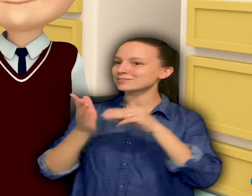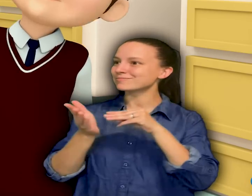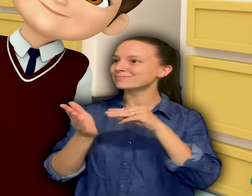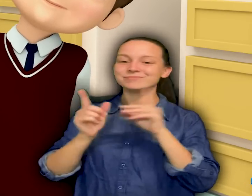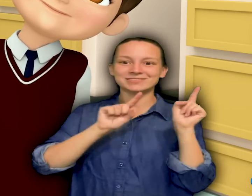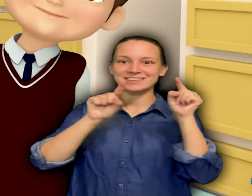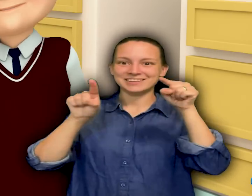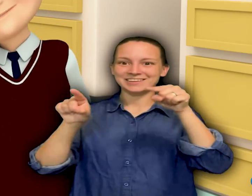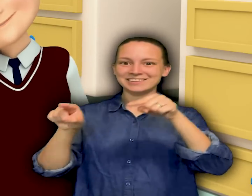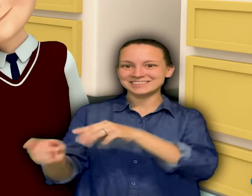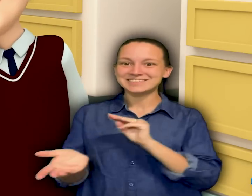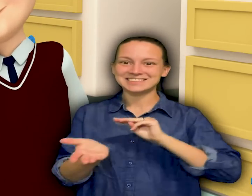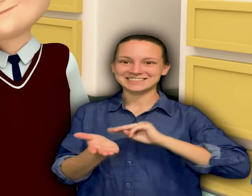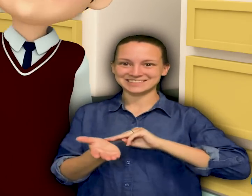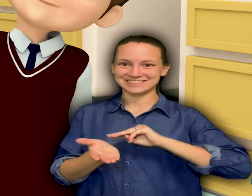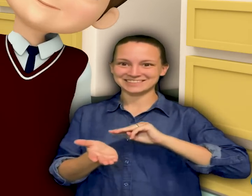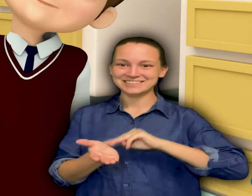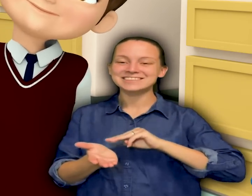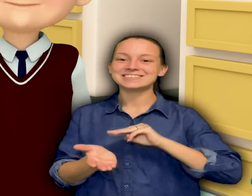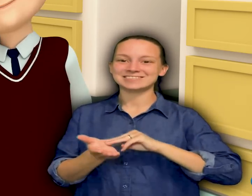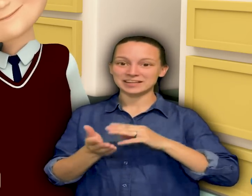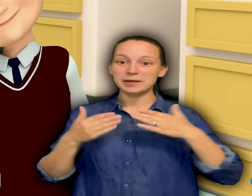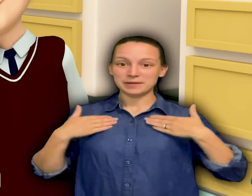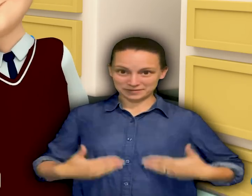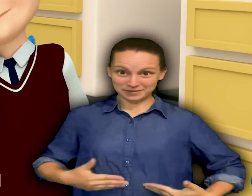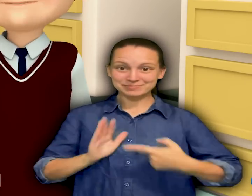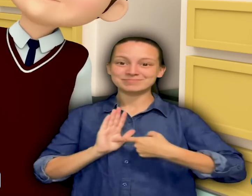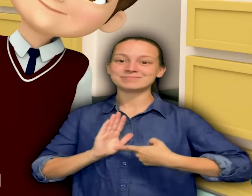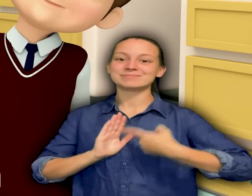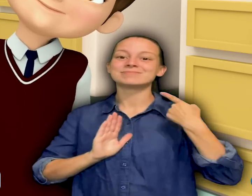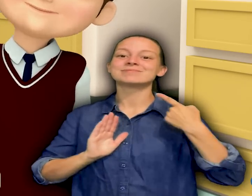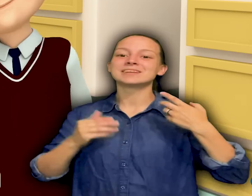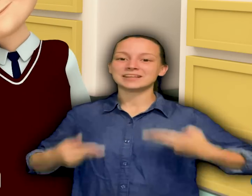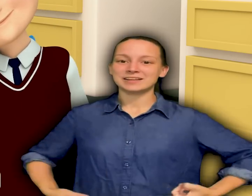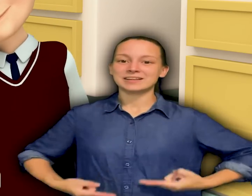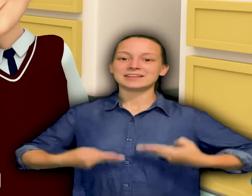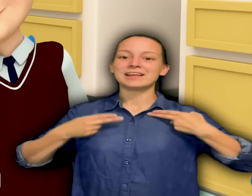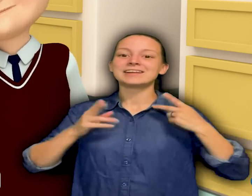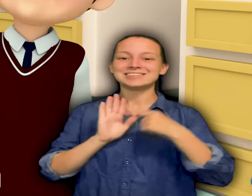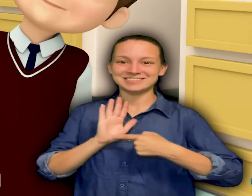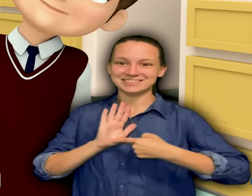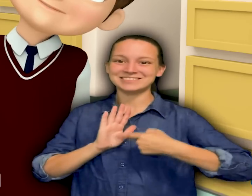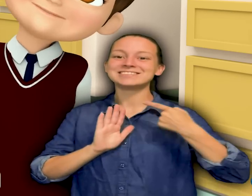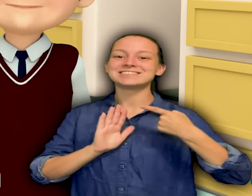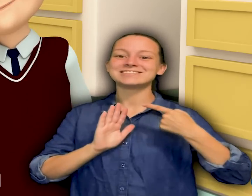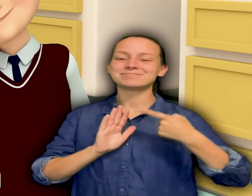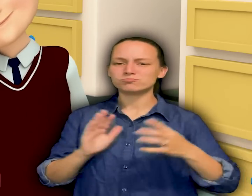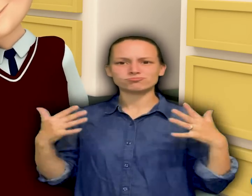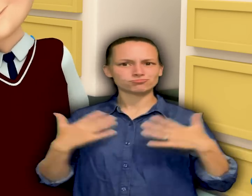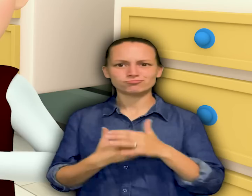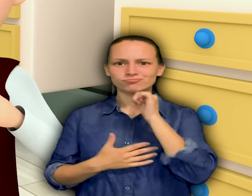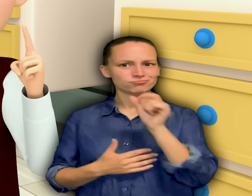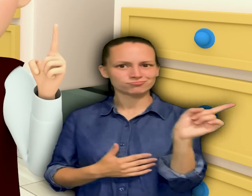going to the doctors going to the doctors going to get my self checks going to get my health